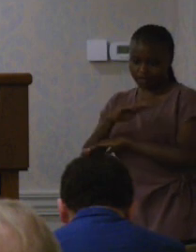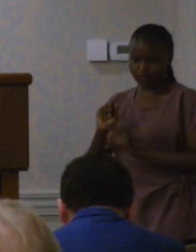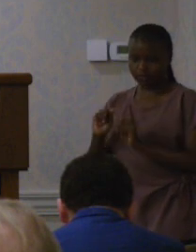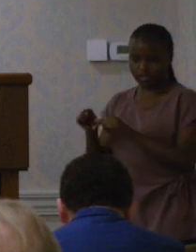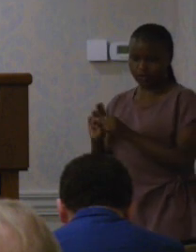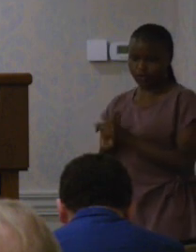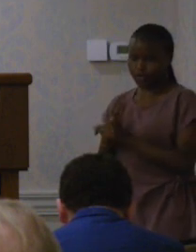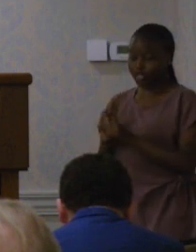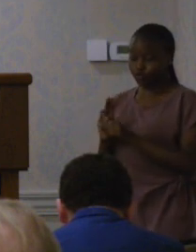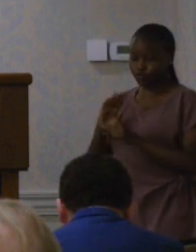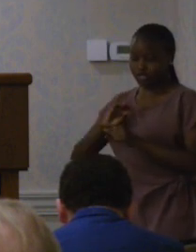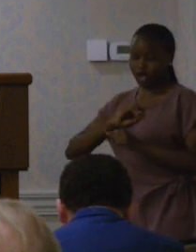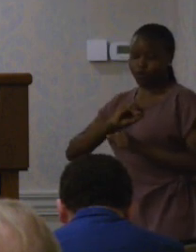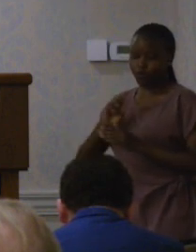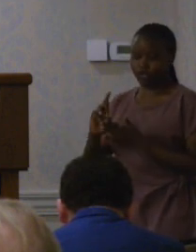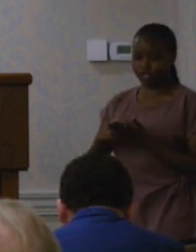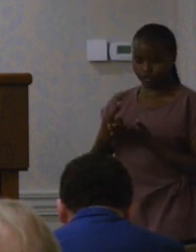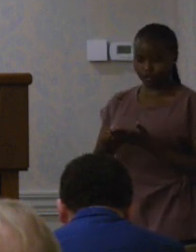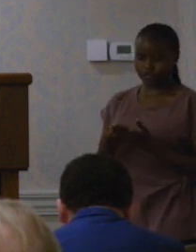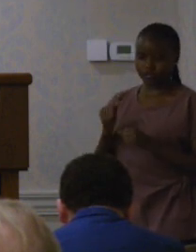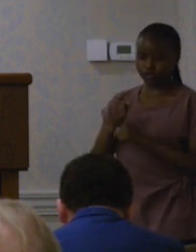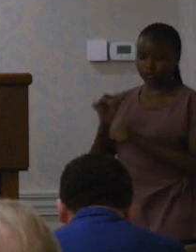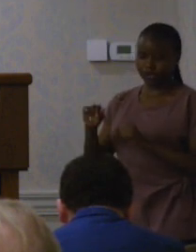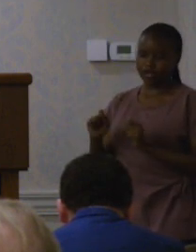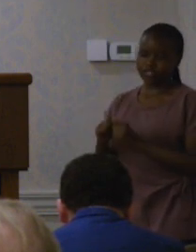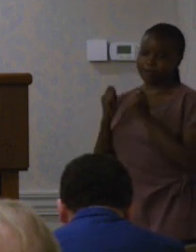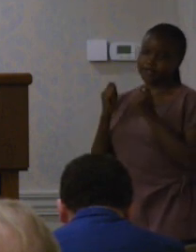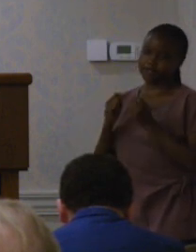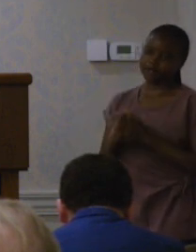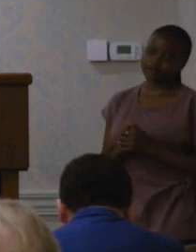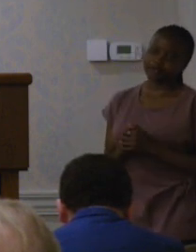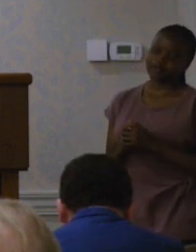use their own resources and to make it happen. Yep.